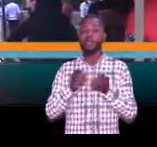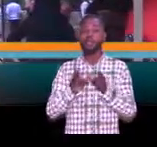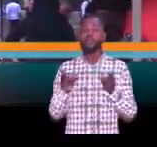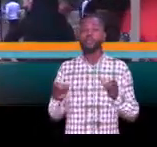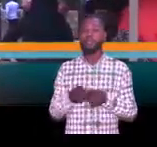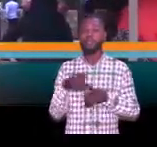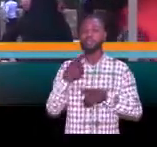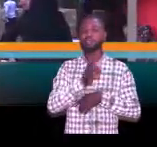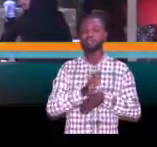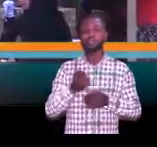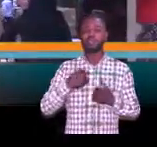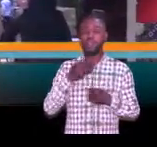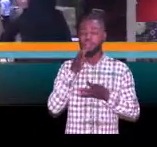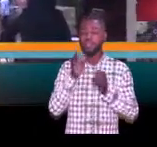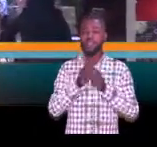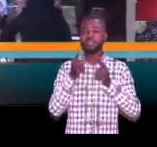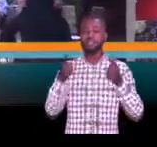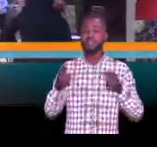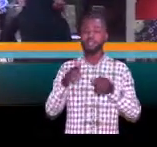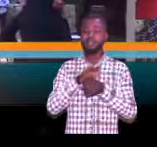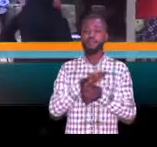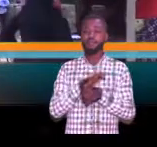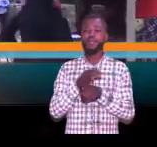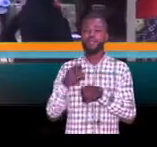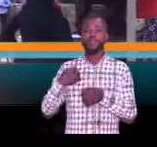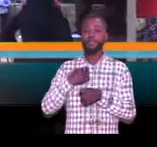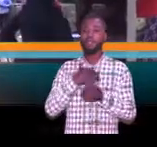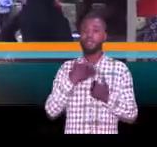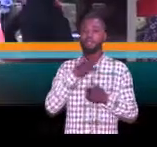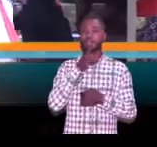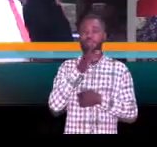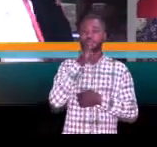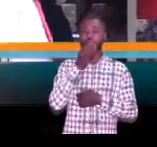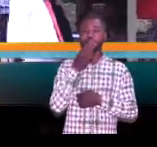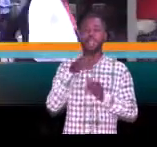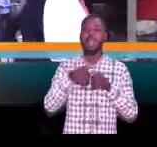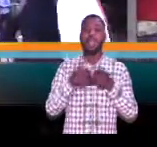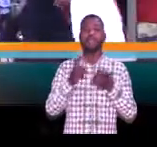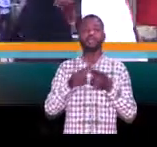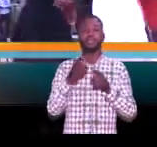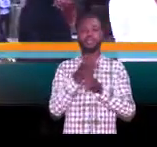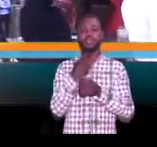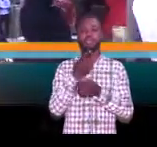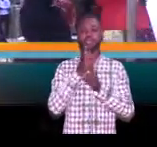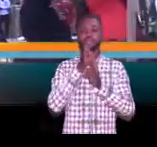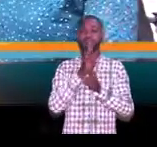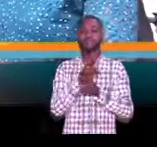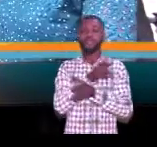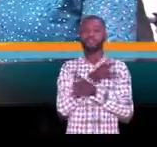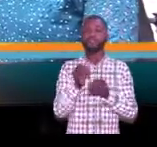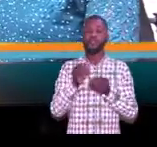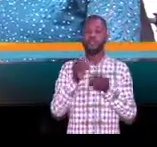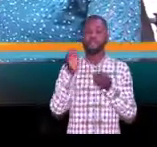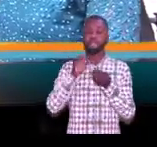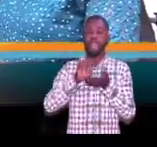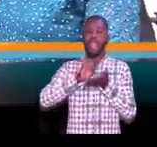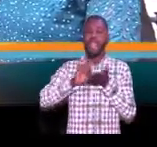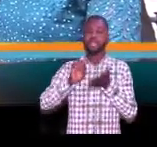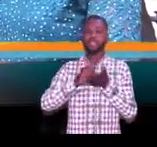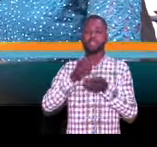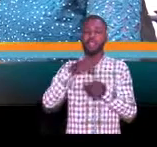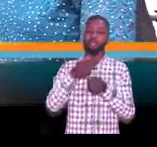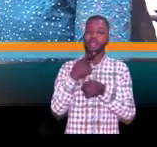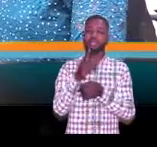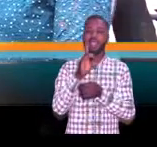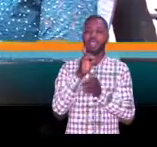issue that parents have been craving for, our children don't have phone, we have not been able to hit, how can we get phone, has been resolved. No more excuse that